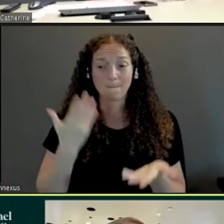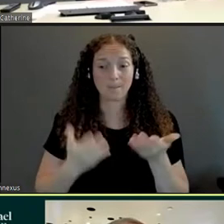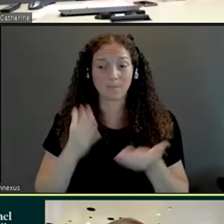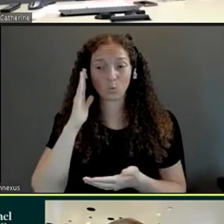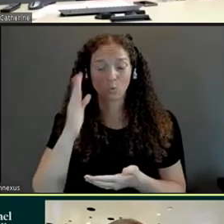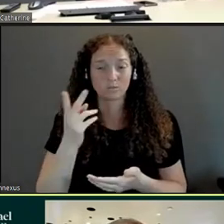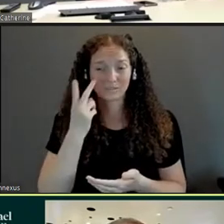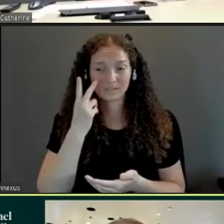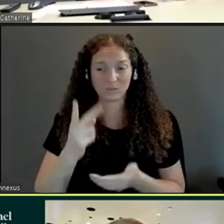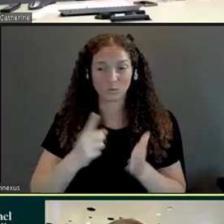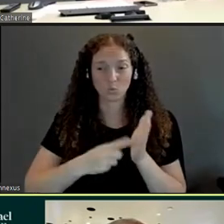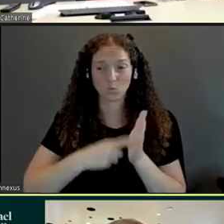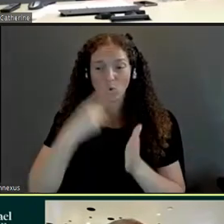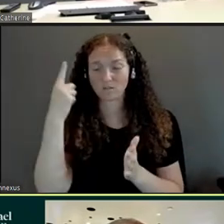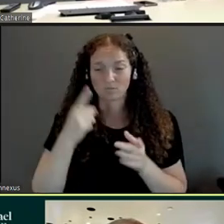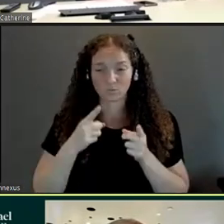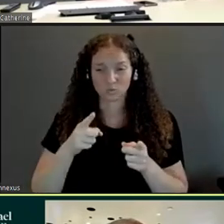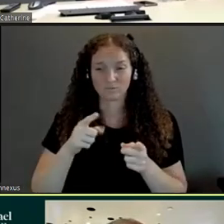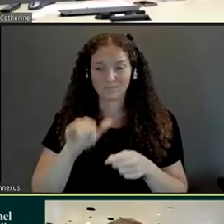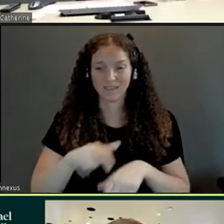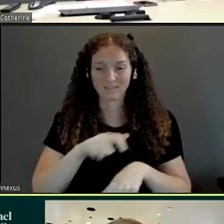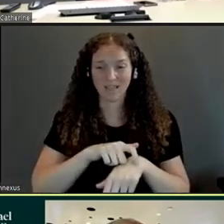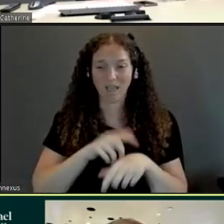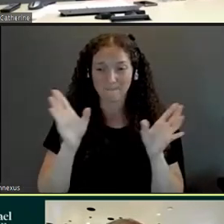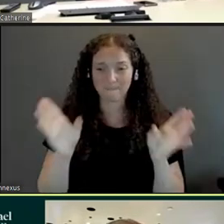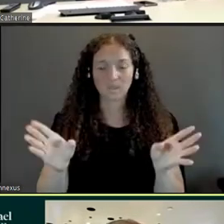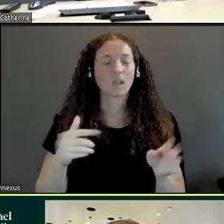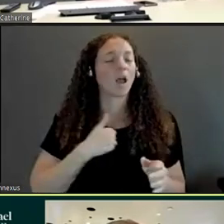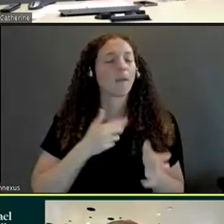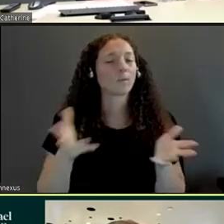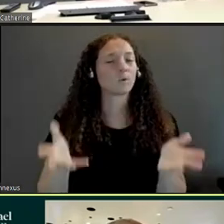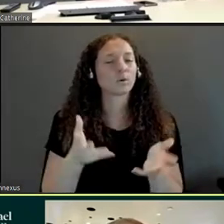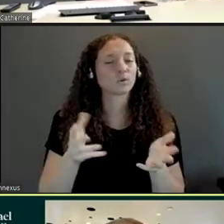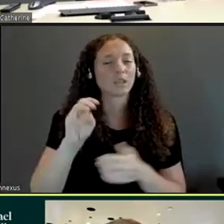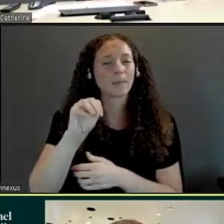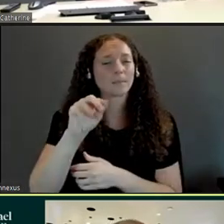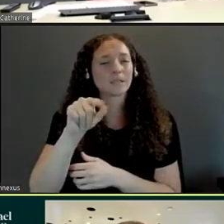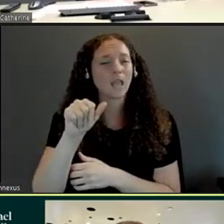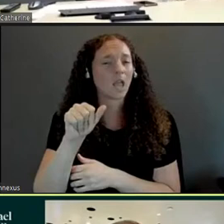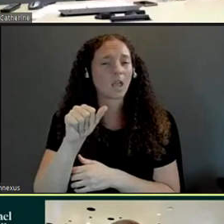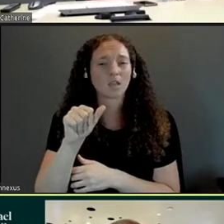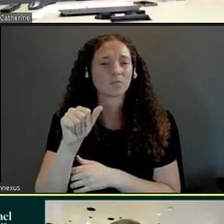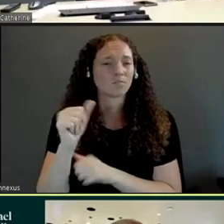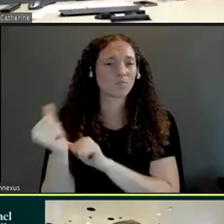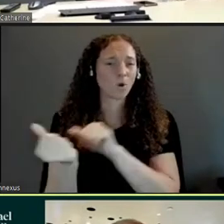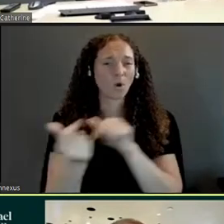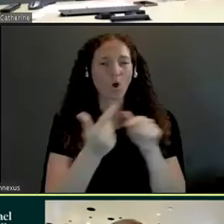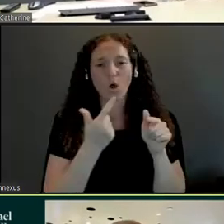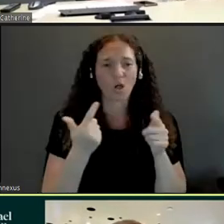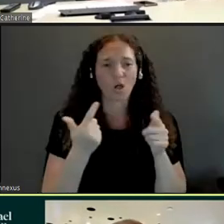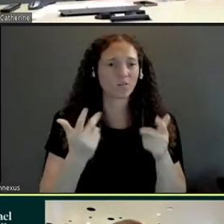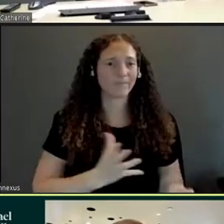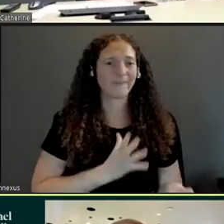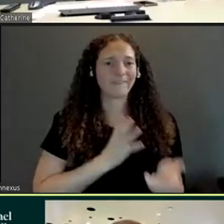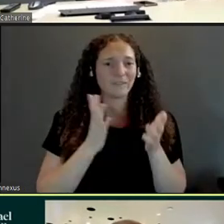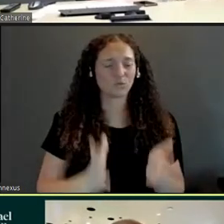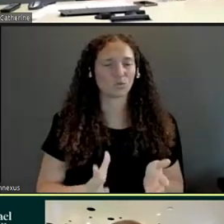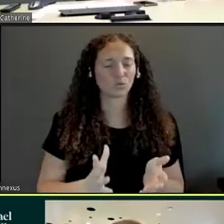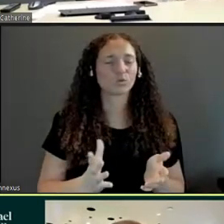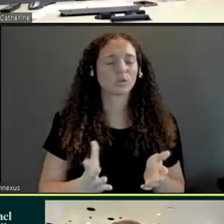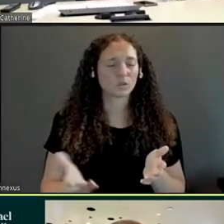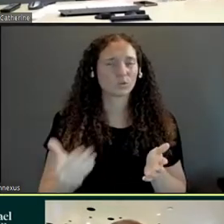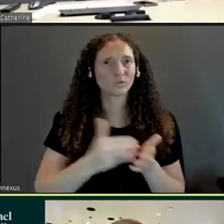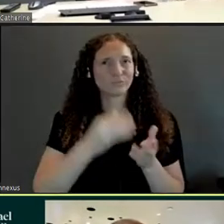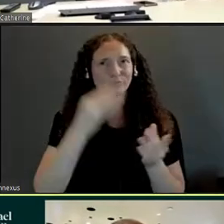time period. So I'm just please urging the NTA and all the officials associated with this to please reverse this decision and reconsider